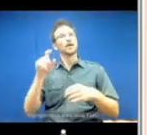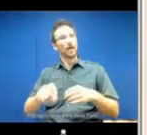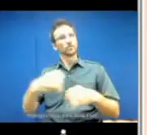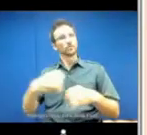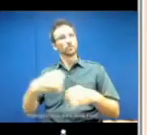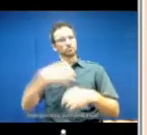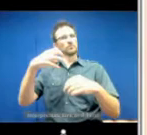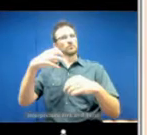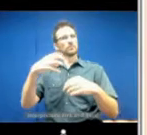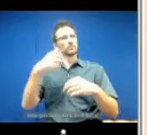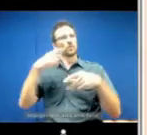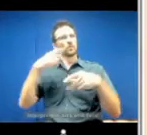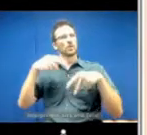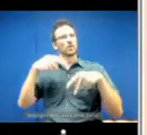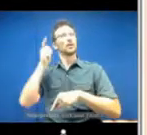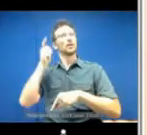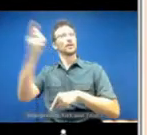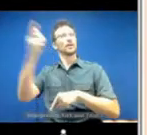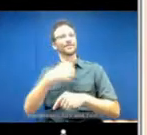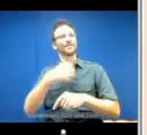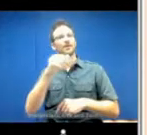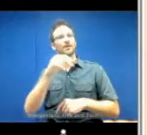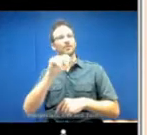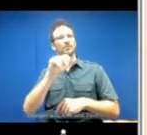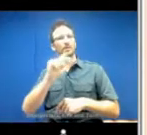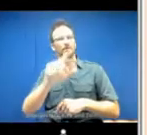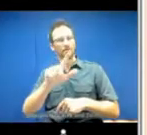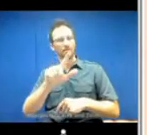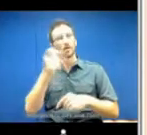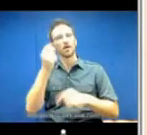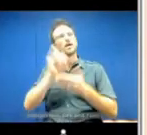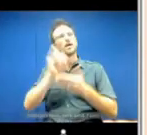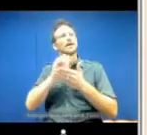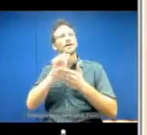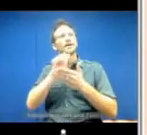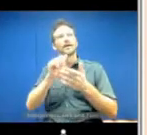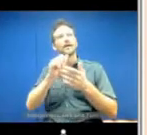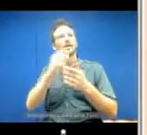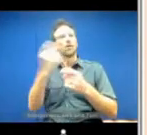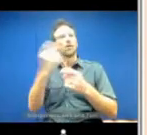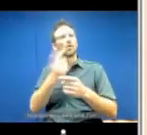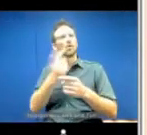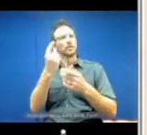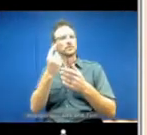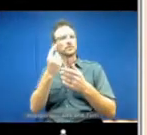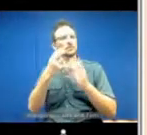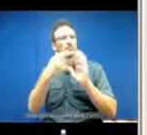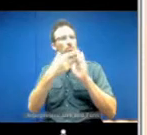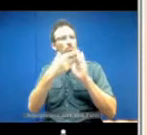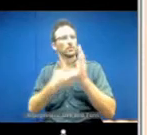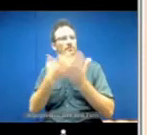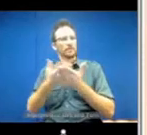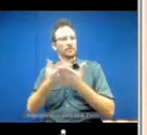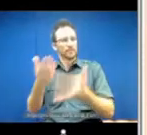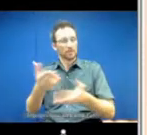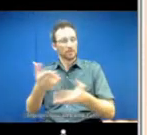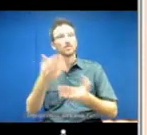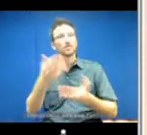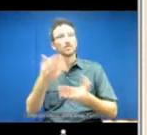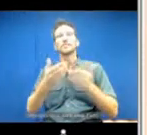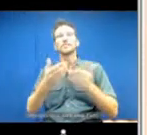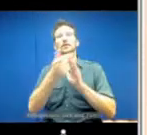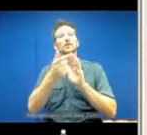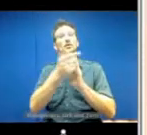at depositions because the rules of evidence have changed. So it may be that an attorney who failed to have a table interpreter then